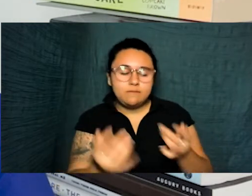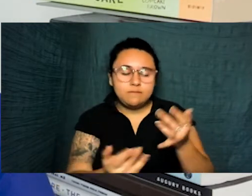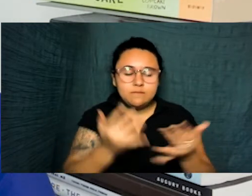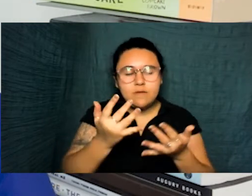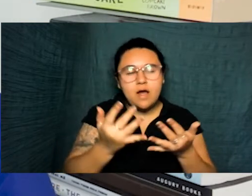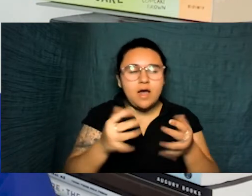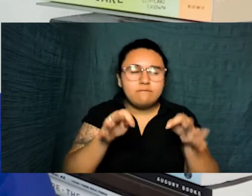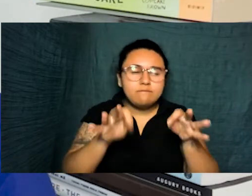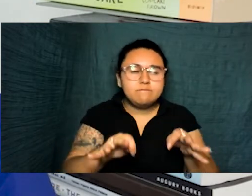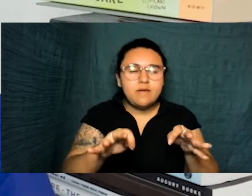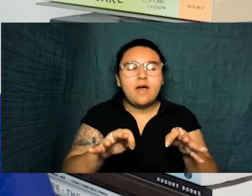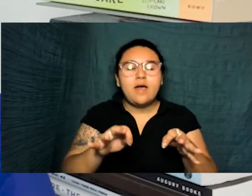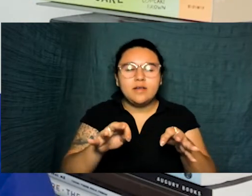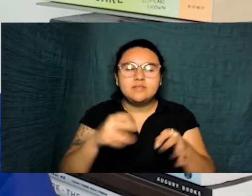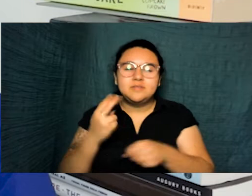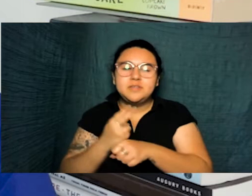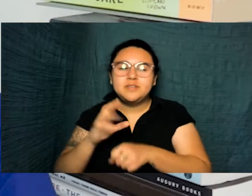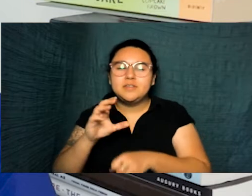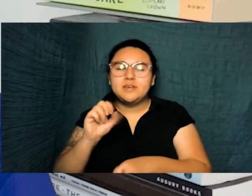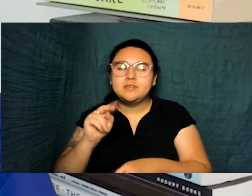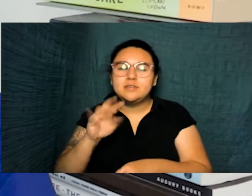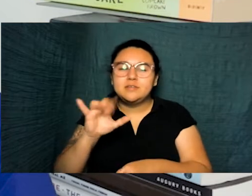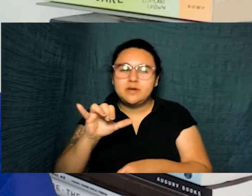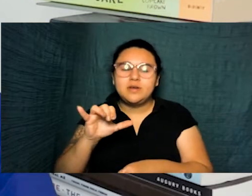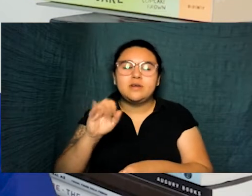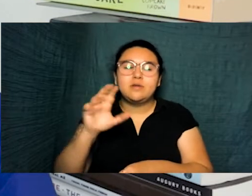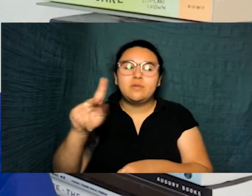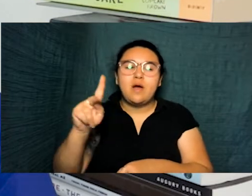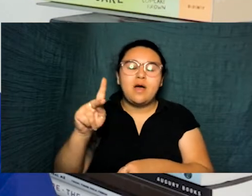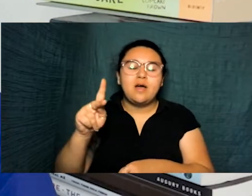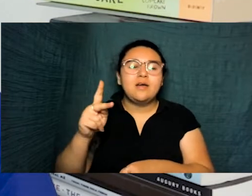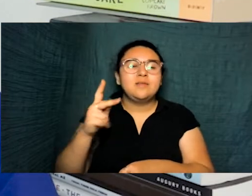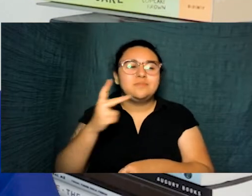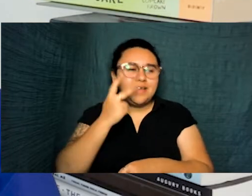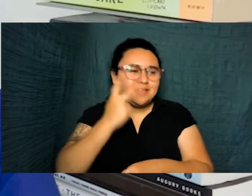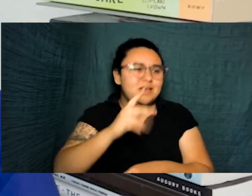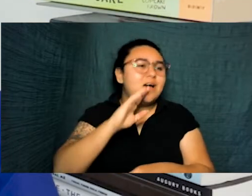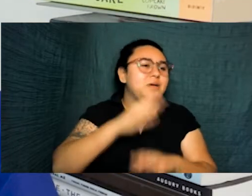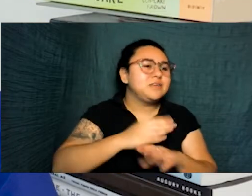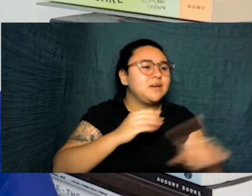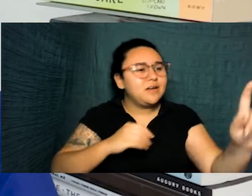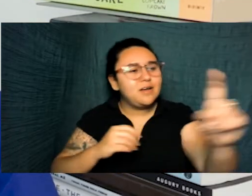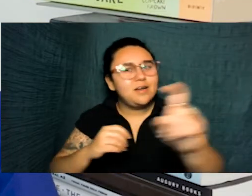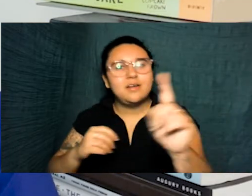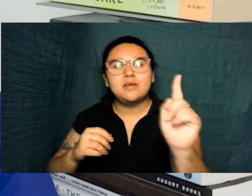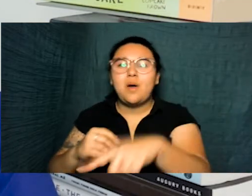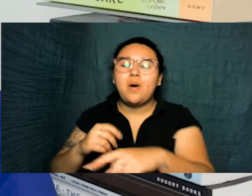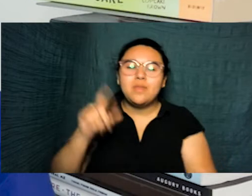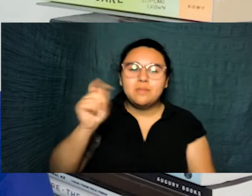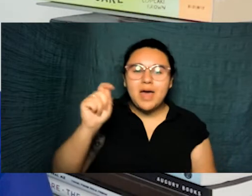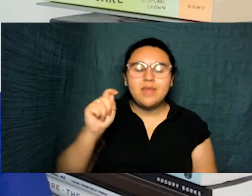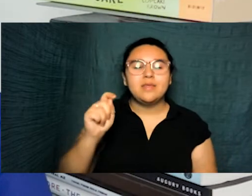crock, I saw her dragging ass through the hallway to the bathroom and I smiled to myself. Our morning was